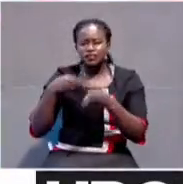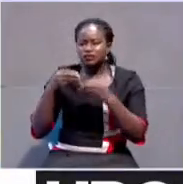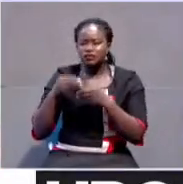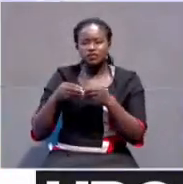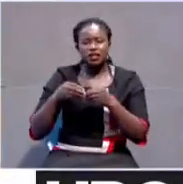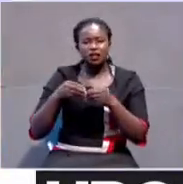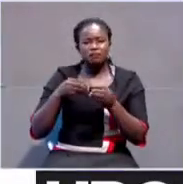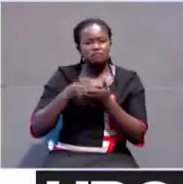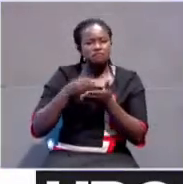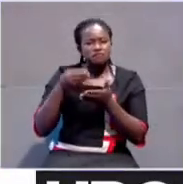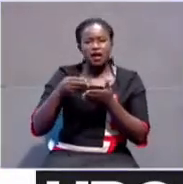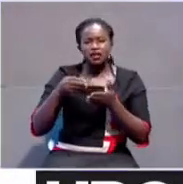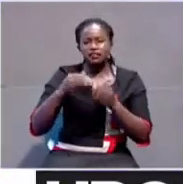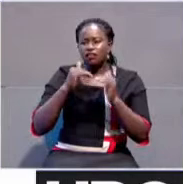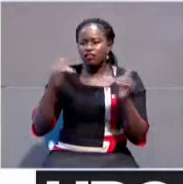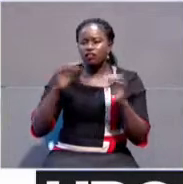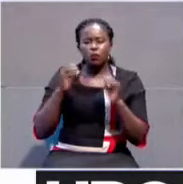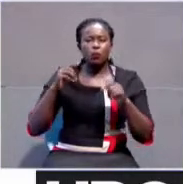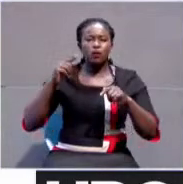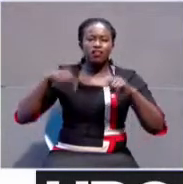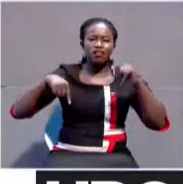challenges.